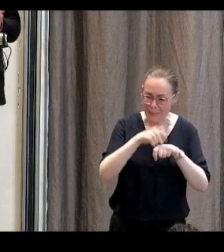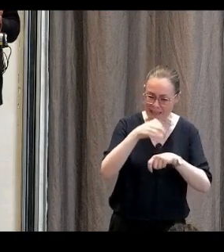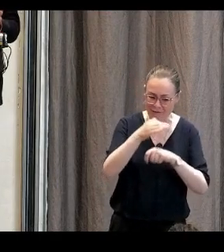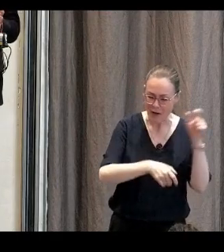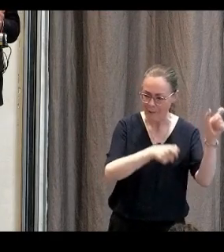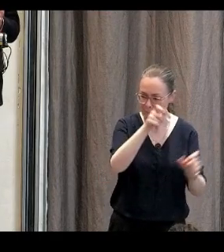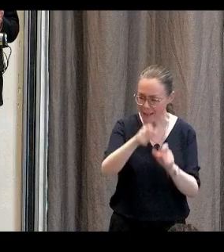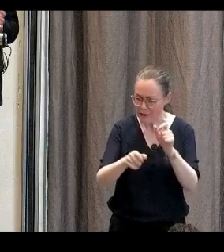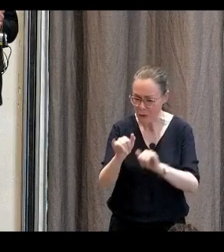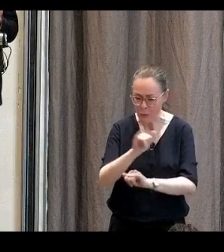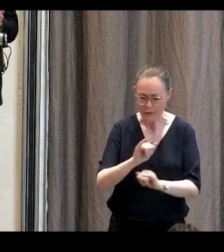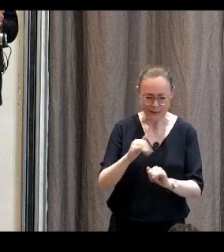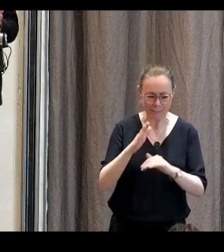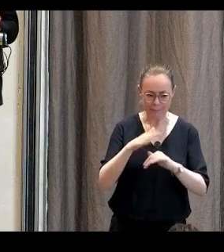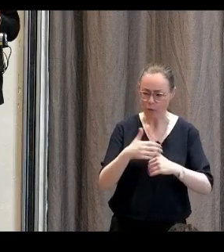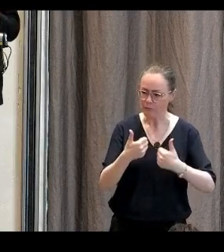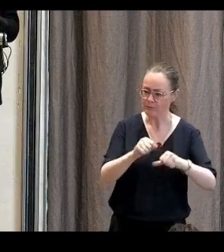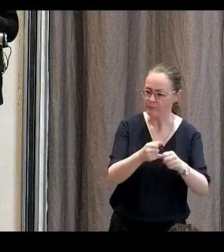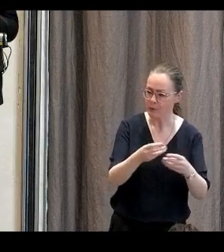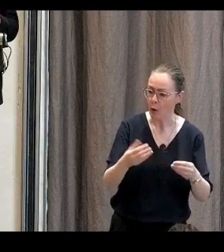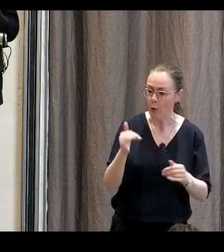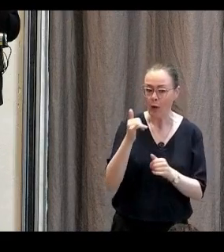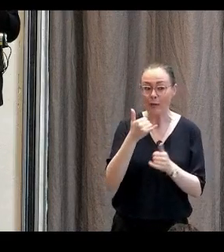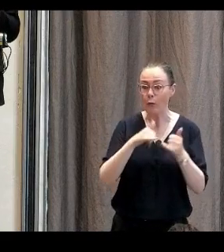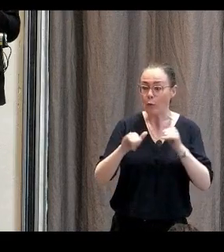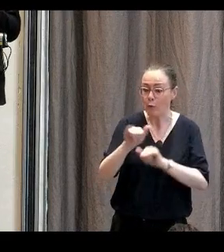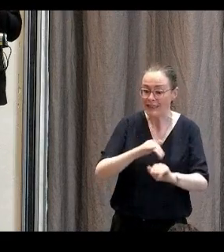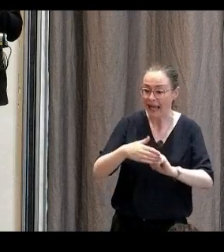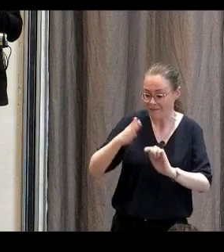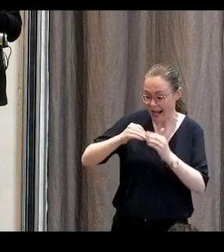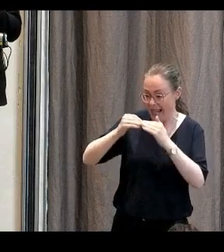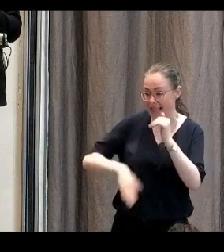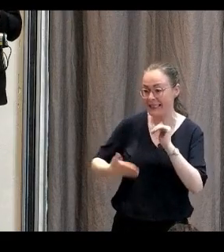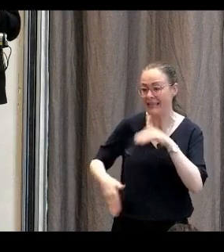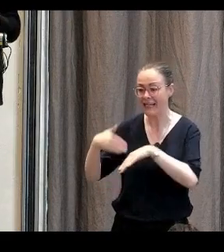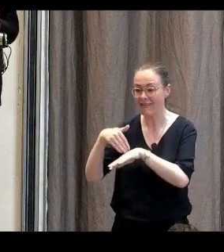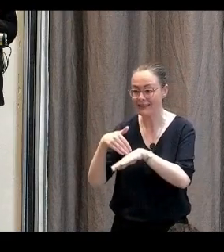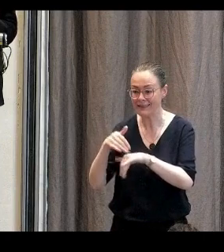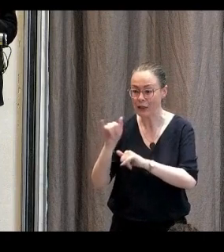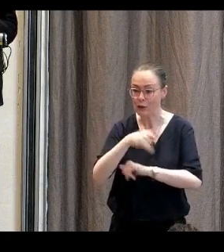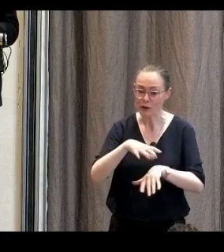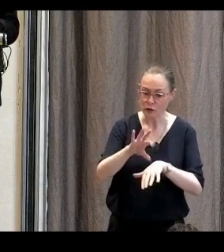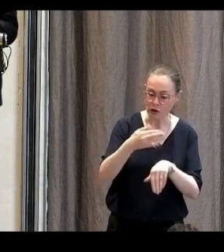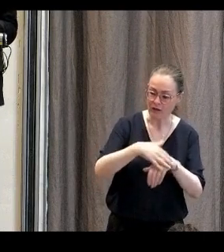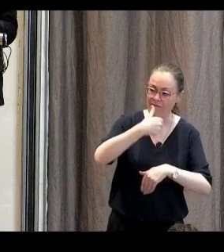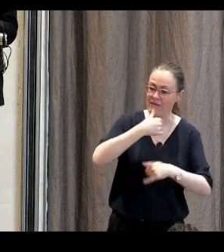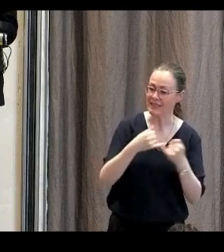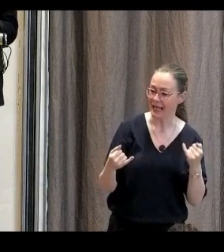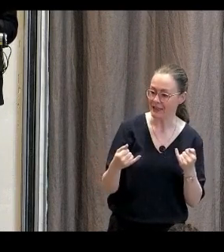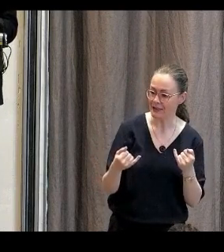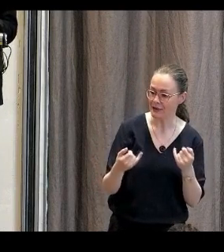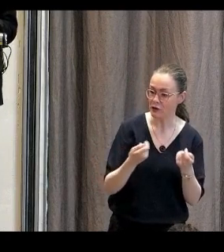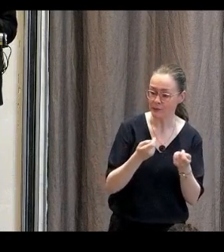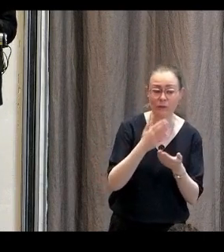patients? Which of them are most effective and cause the fewest side effects? Which ones should we be choosing as first-line treatments? Because some of those